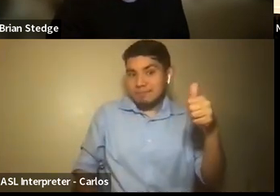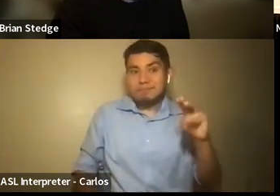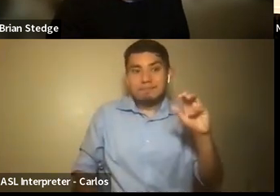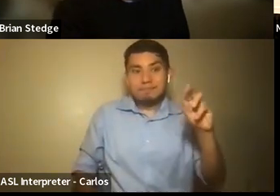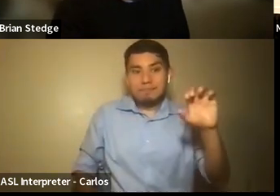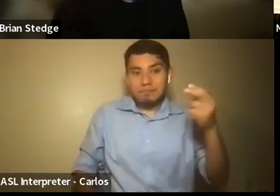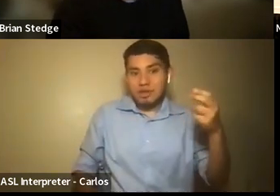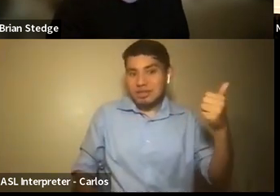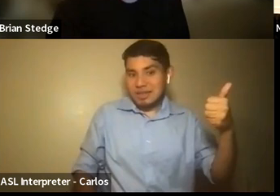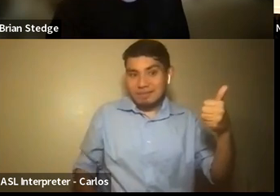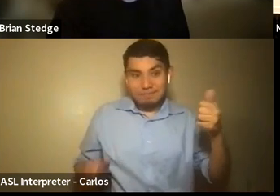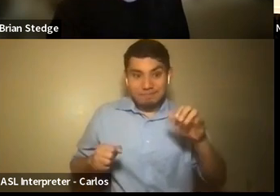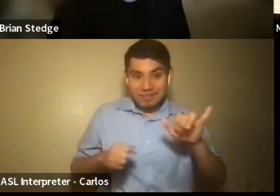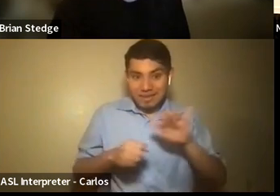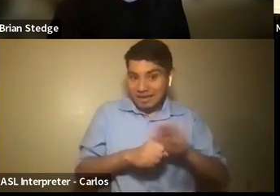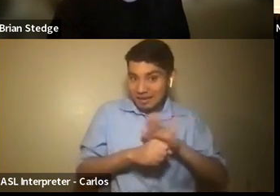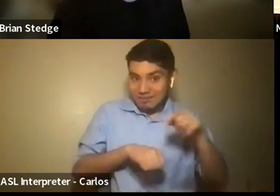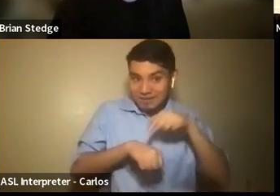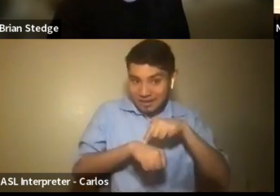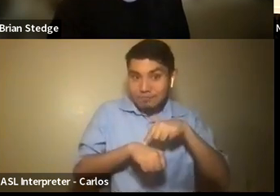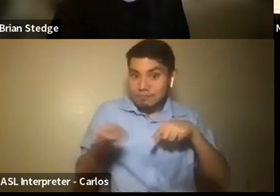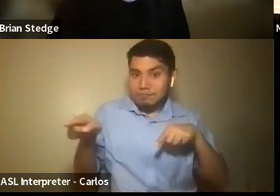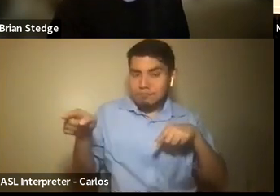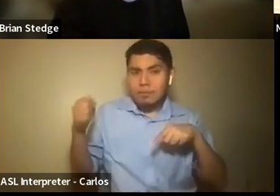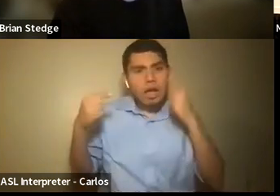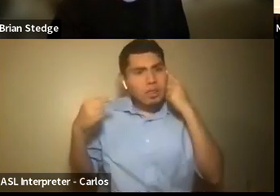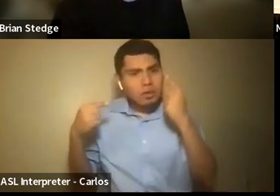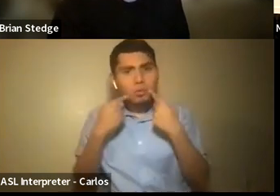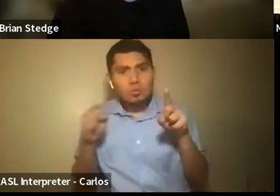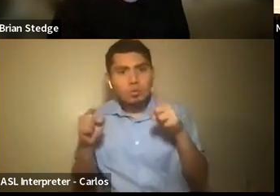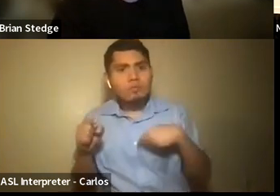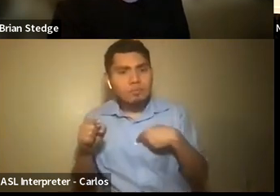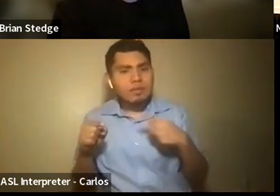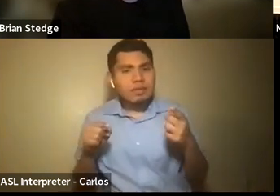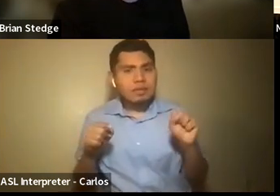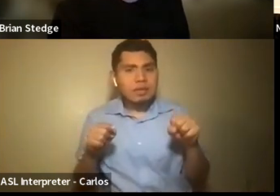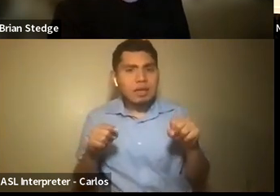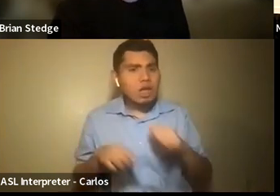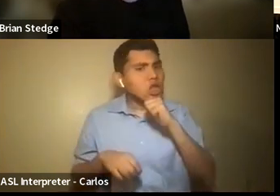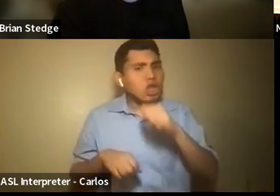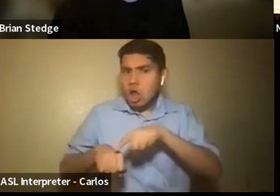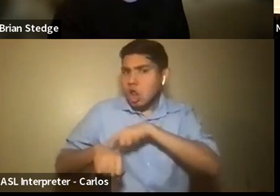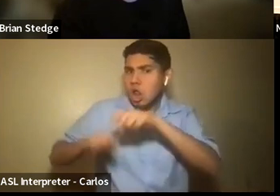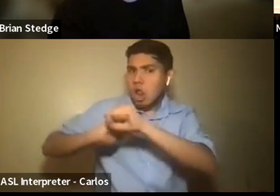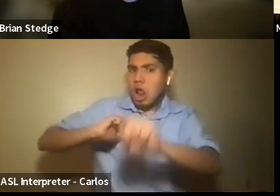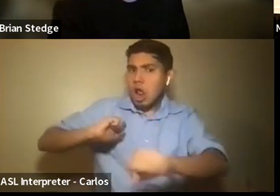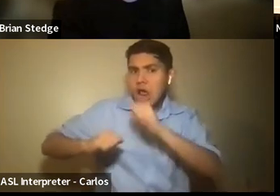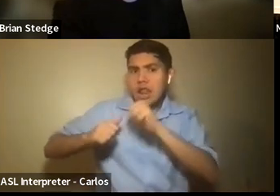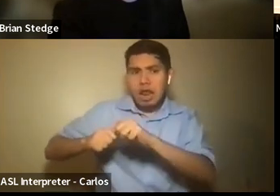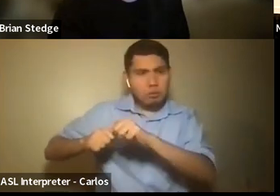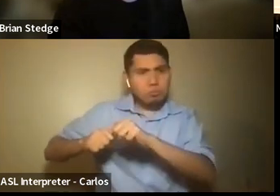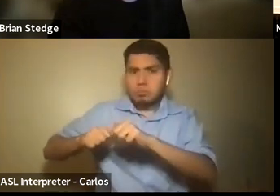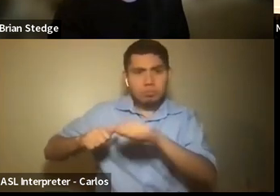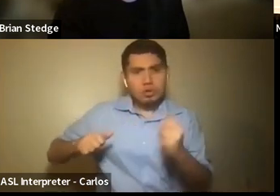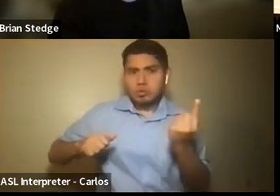So does that give you enough time? I think so. Yeah, that works for me. I mean, this is not going to be a long letter, right? This is like a